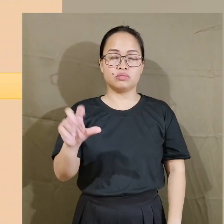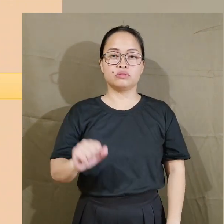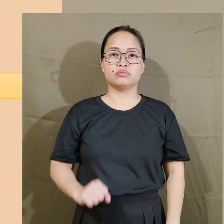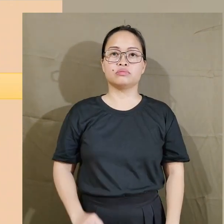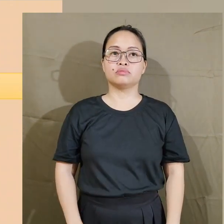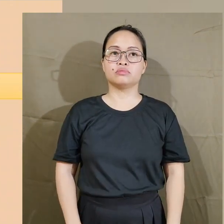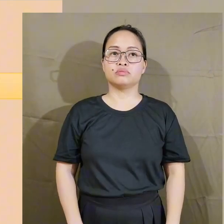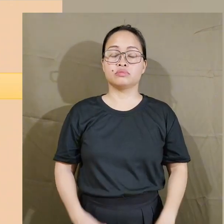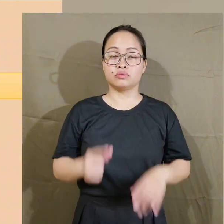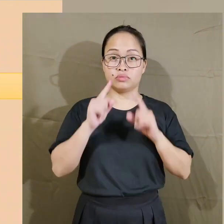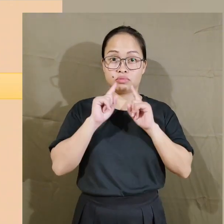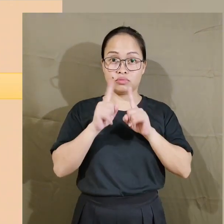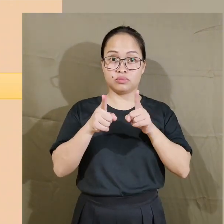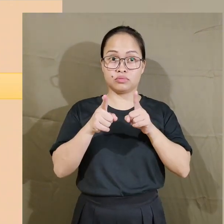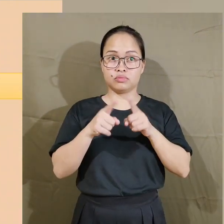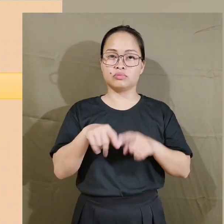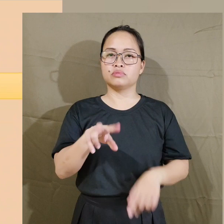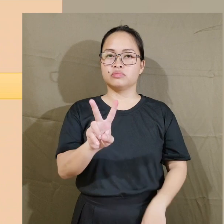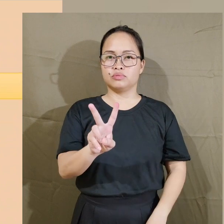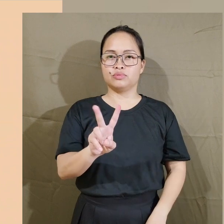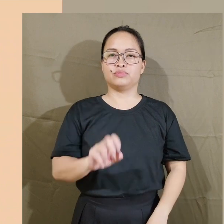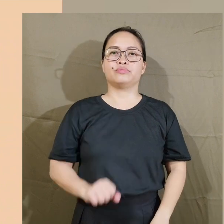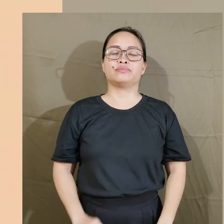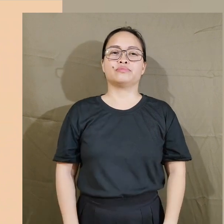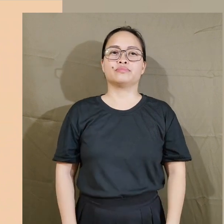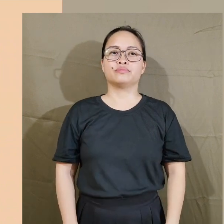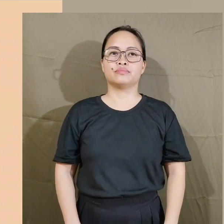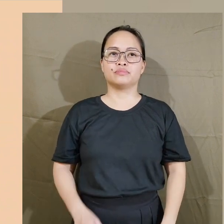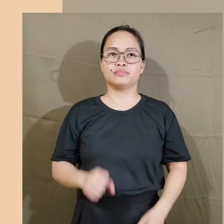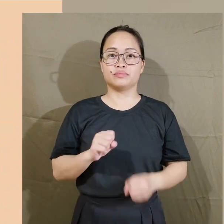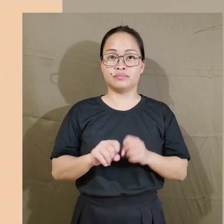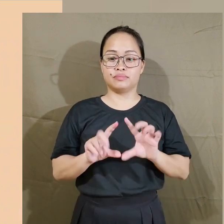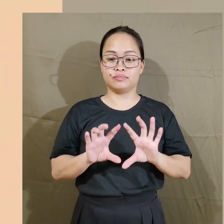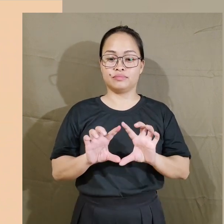3, the answer is 2.